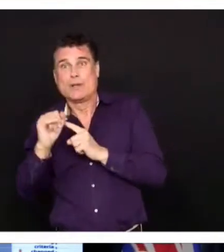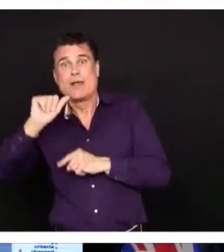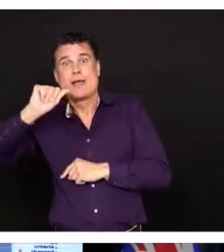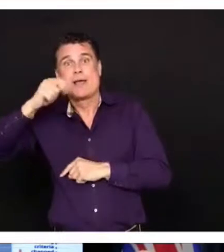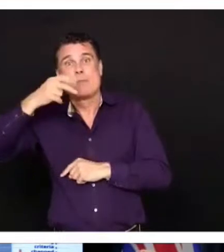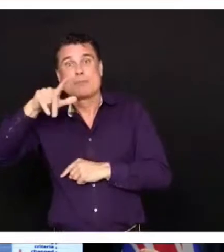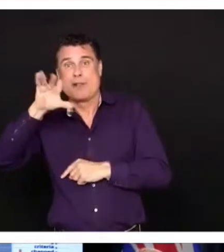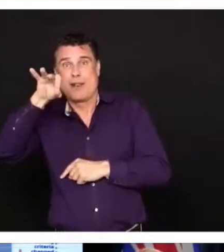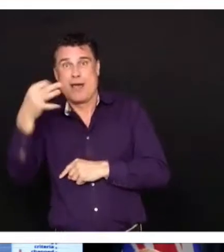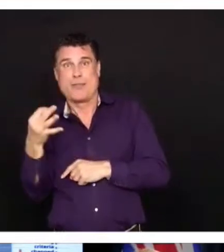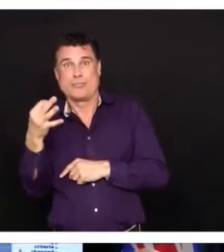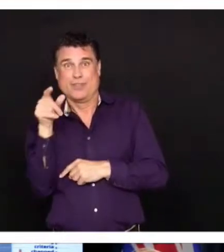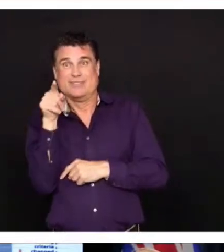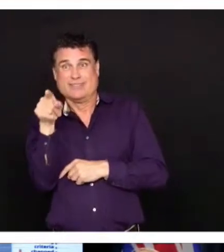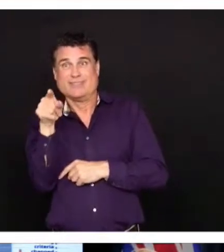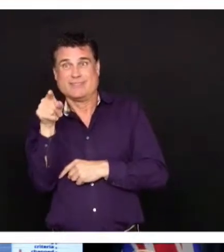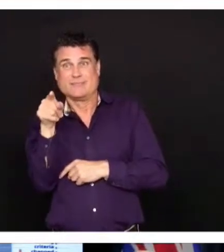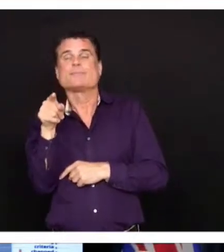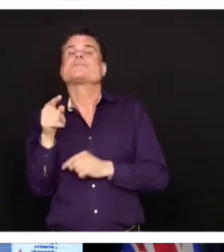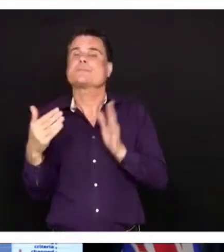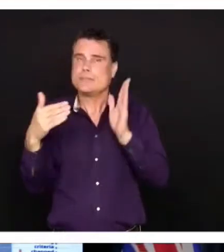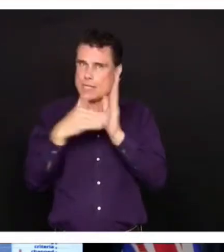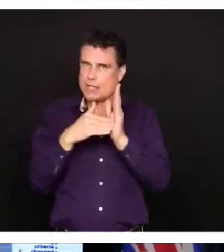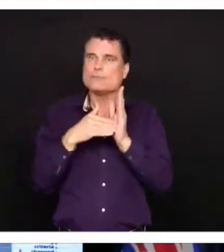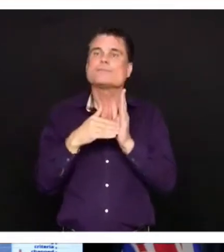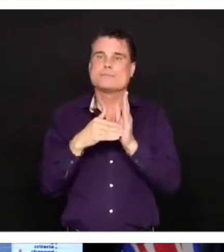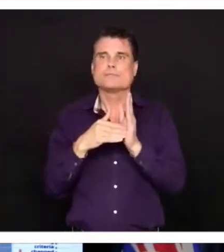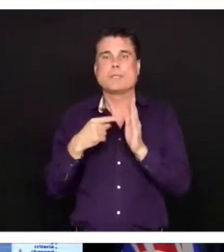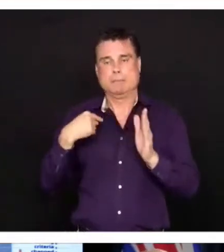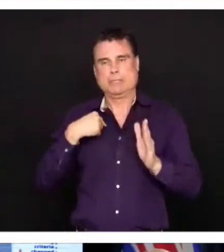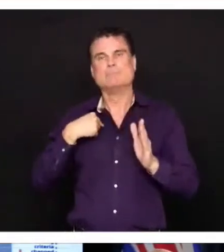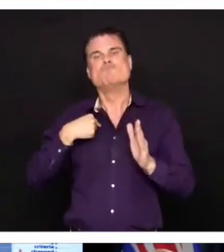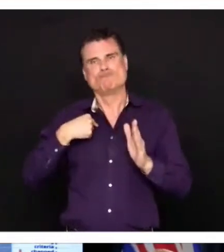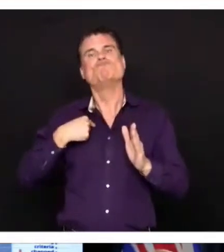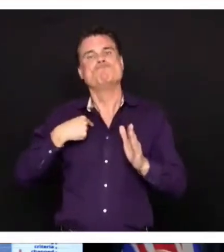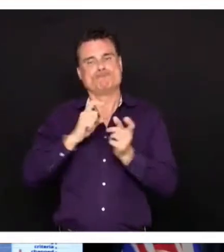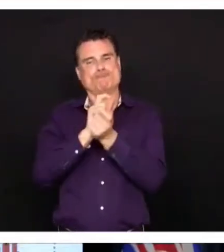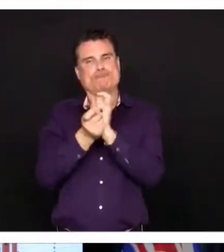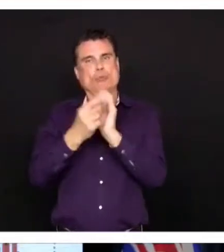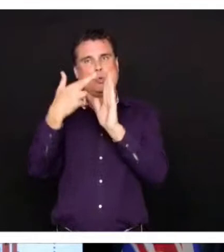that we aren't missing cases and outbreaks and clusters in our community.